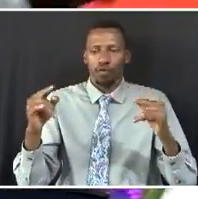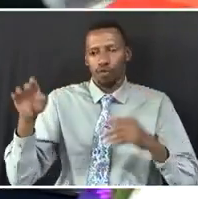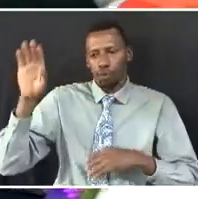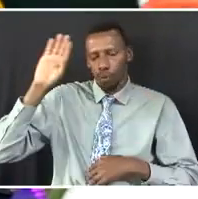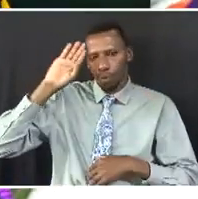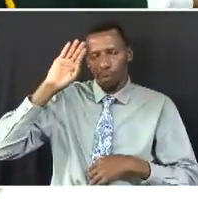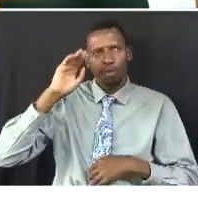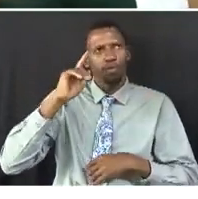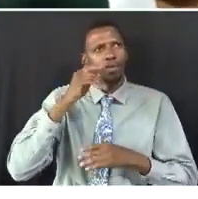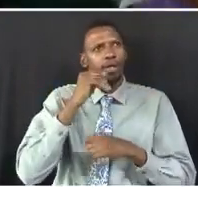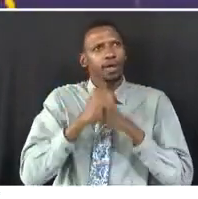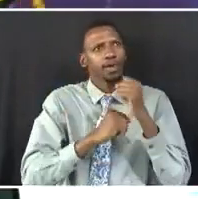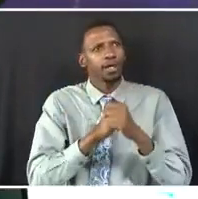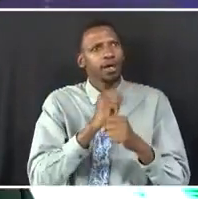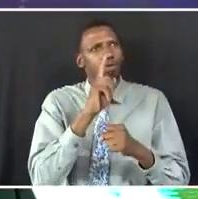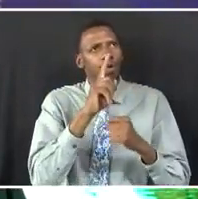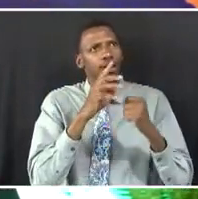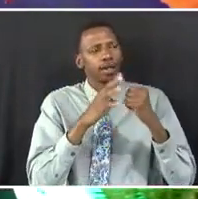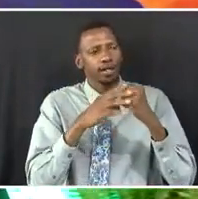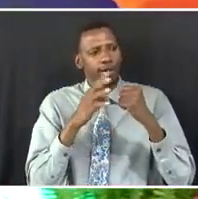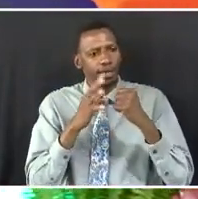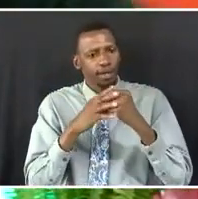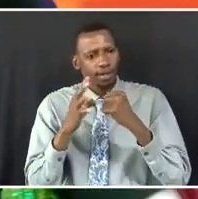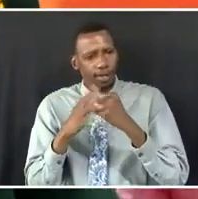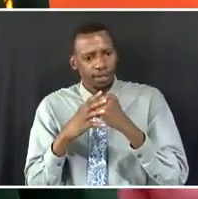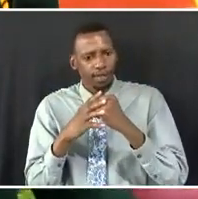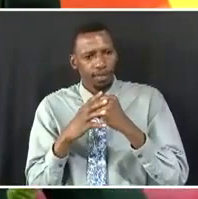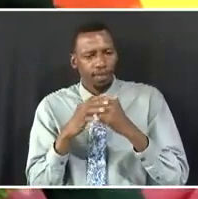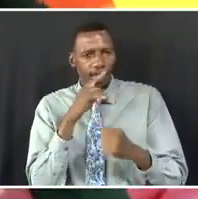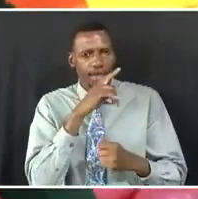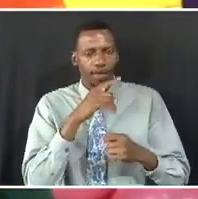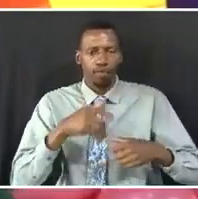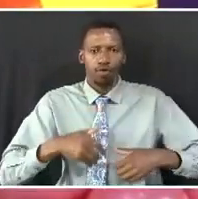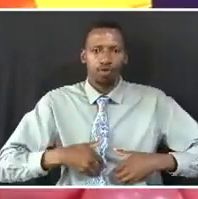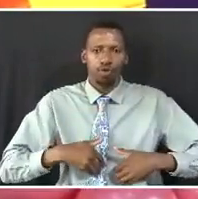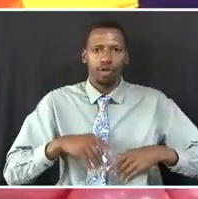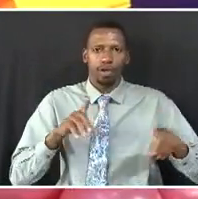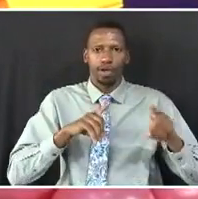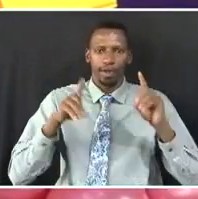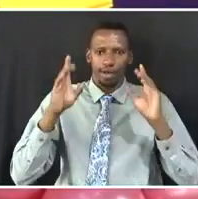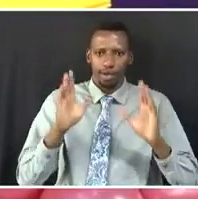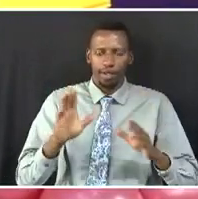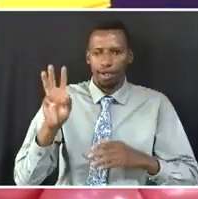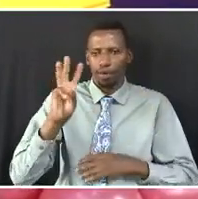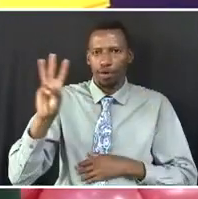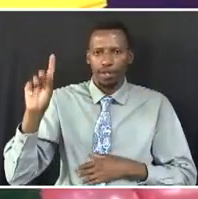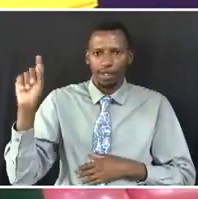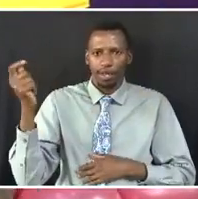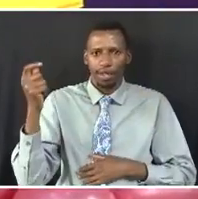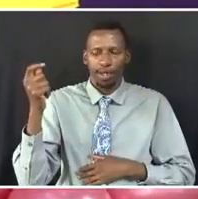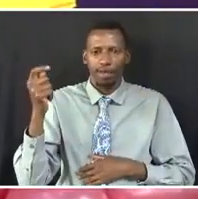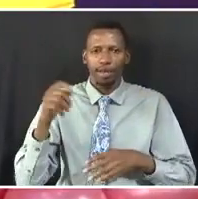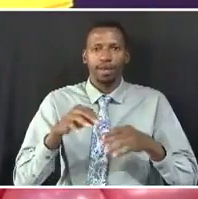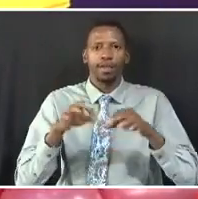1999, I was at that time the youth director of Western Kenya Field, those sides of Eldoret, and we came here to the union. A friend of mine, whose name I'm not